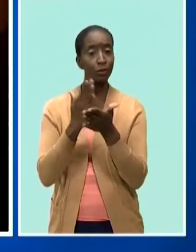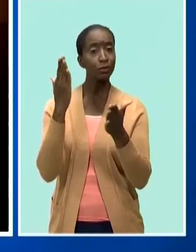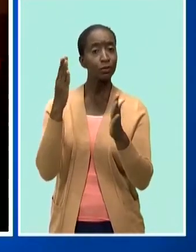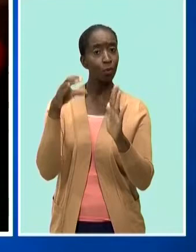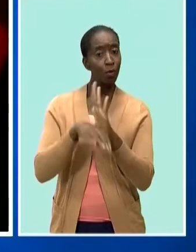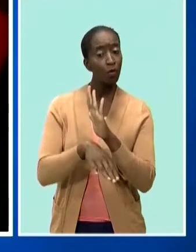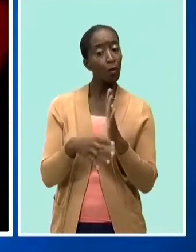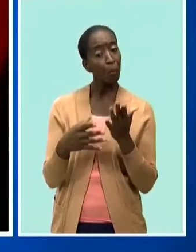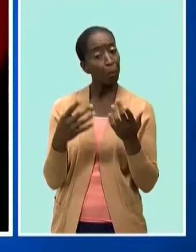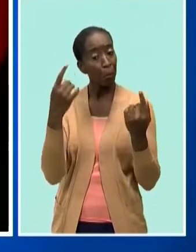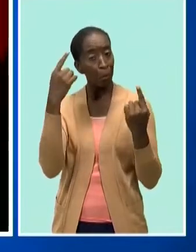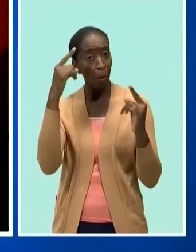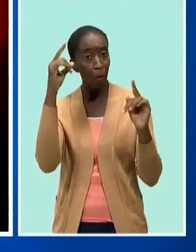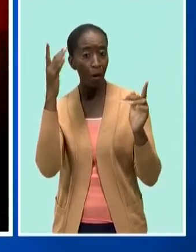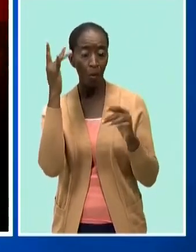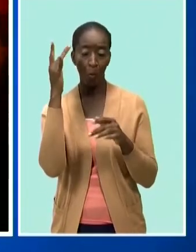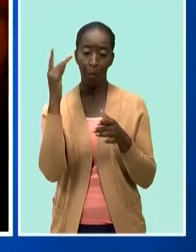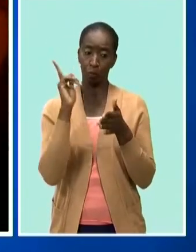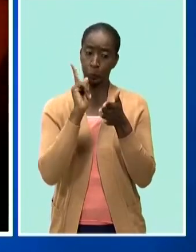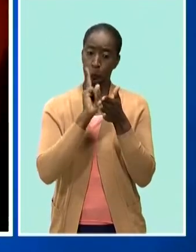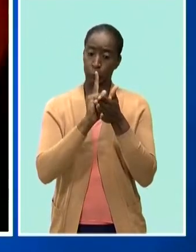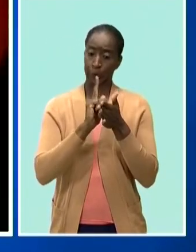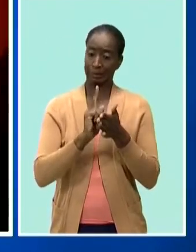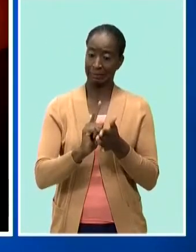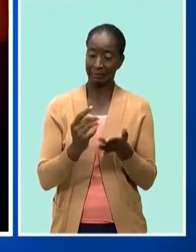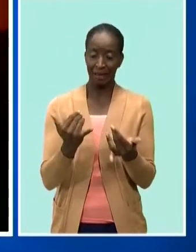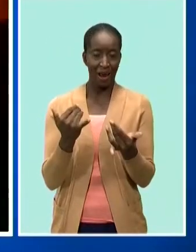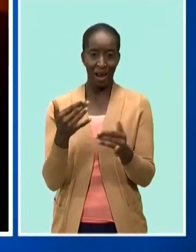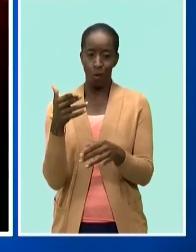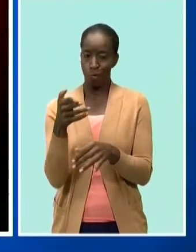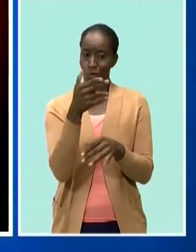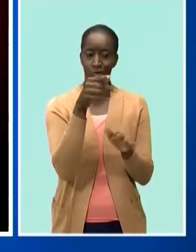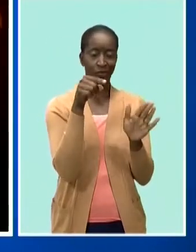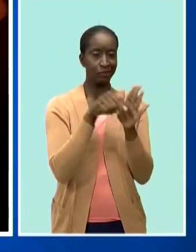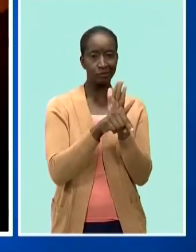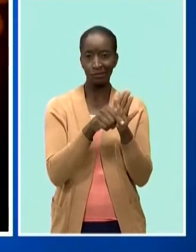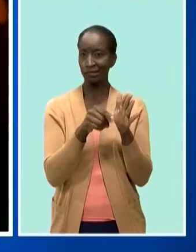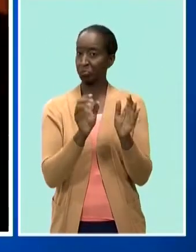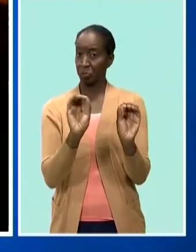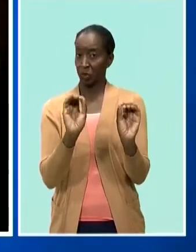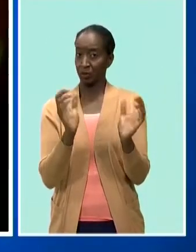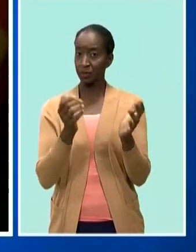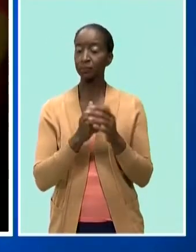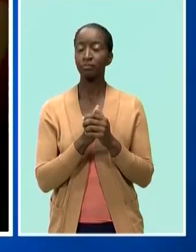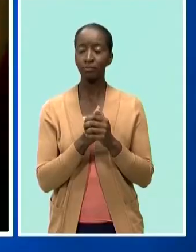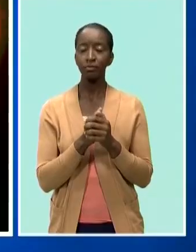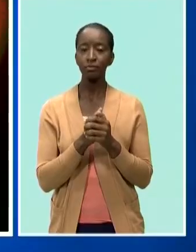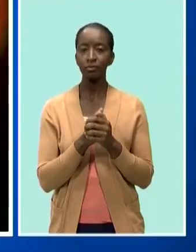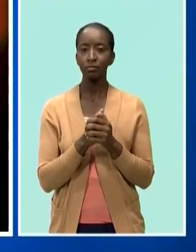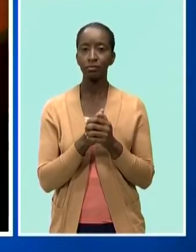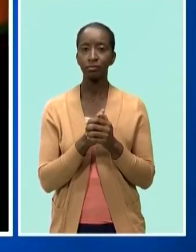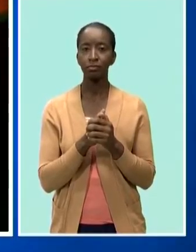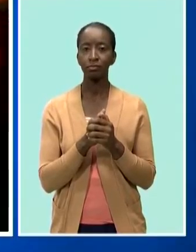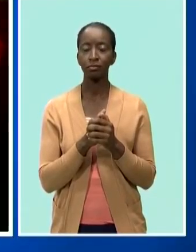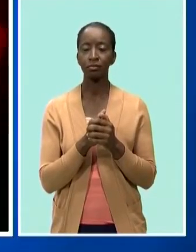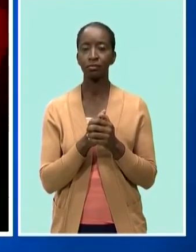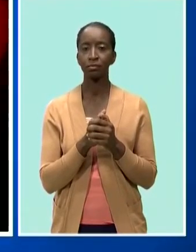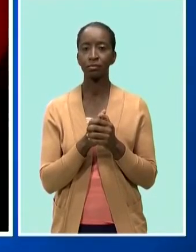the year started with many incidents, and after lawmen declared their intentions to curb them, the relative quiet in the